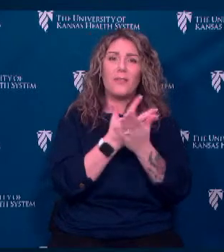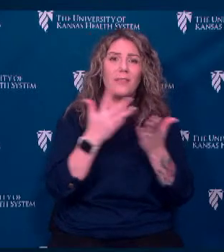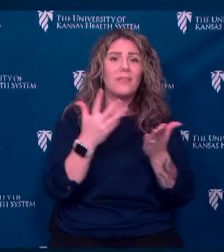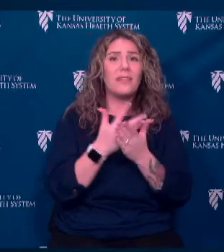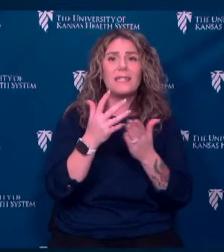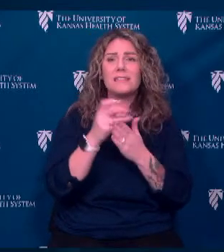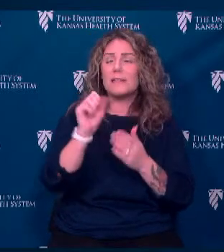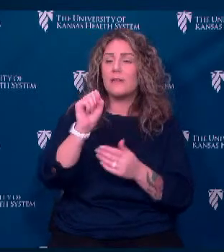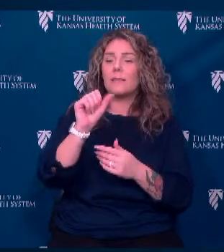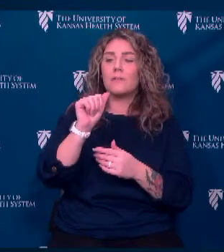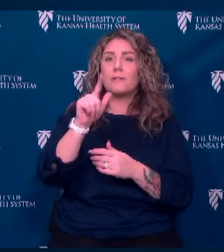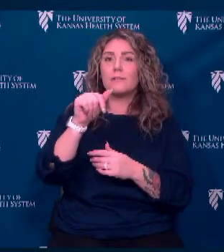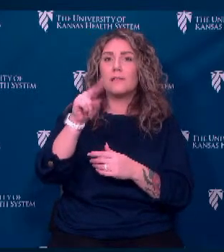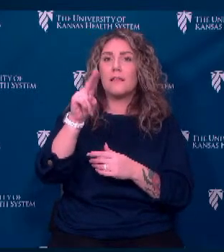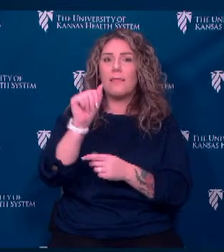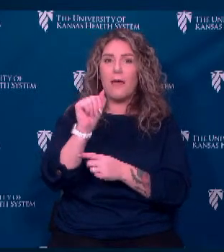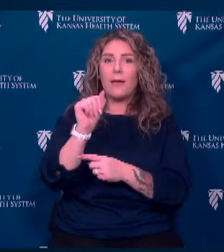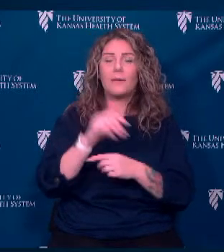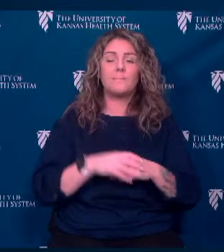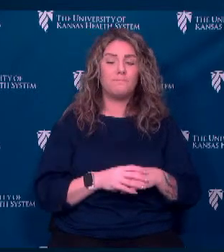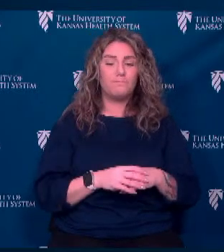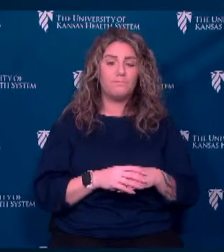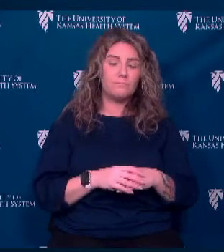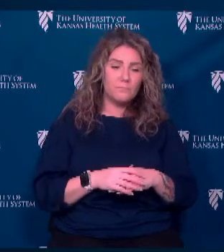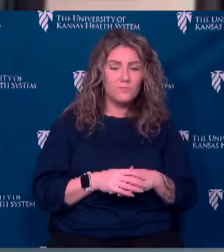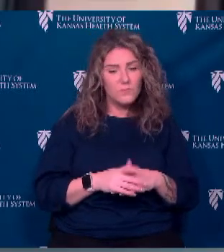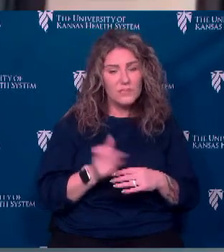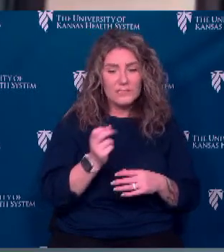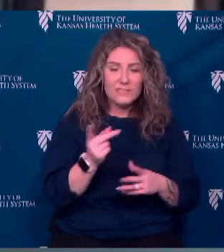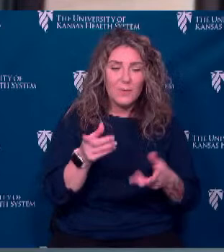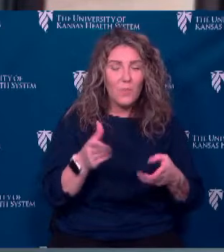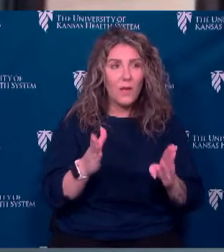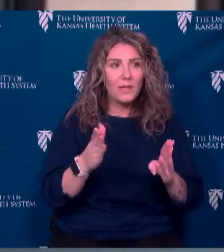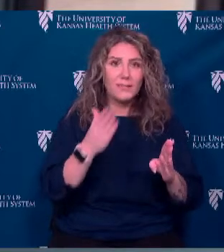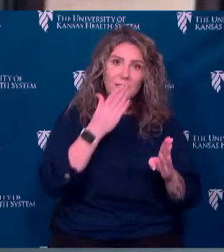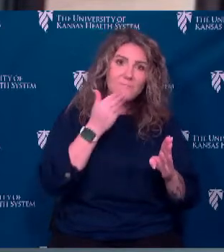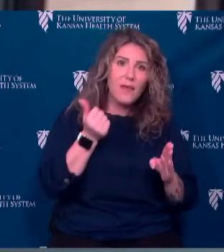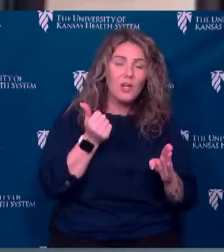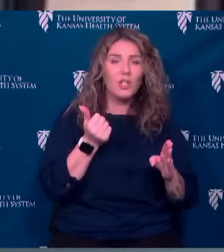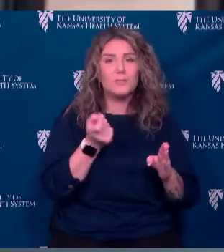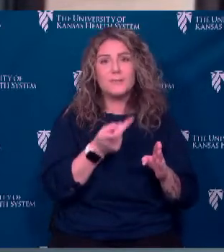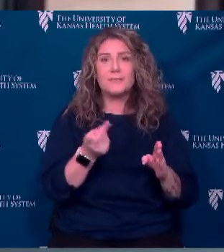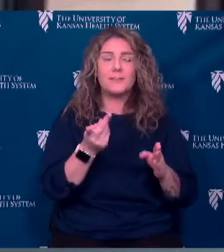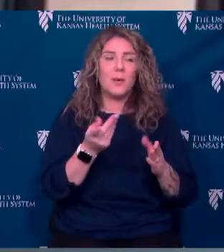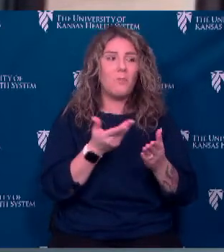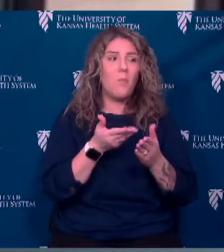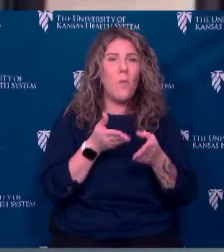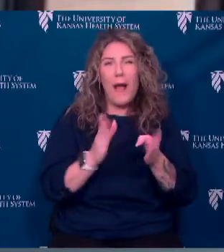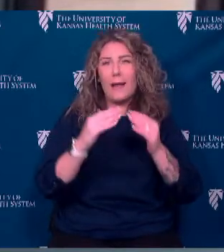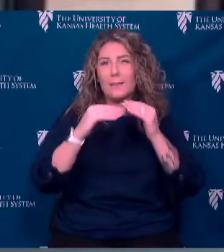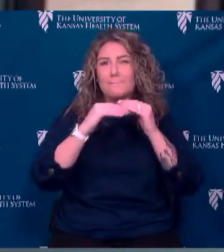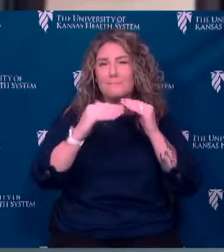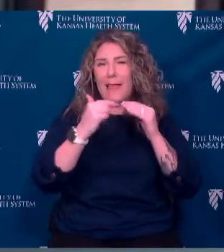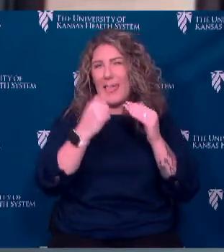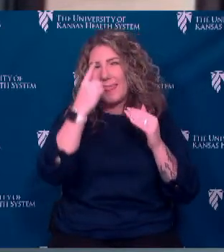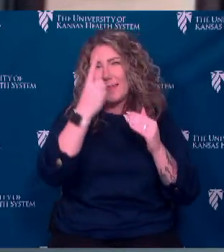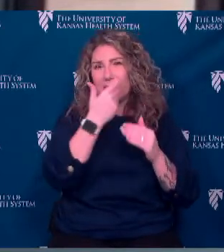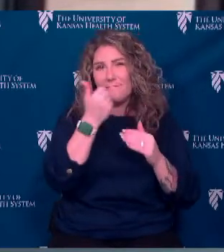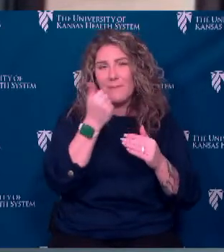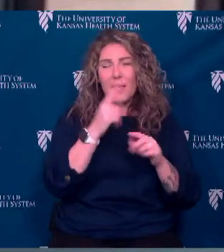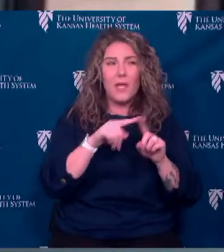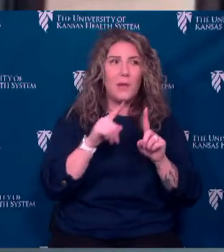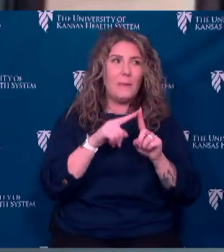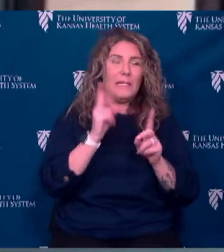Salina? Well, in some ways we're better, and in some ways we've kind of plateaued, and other ways I think we're better, but it's hard to tell for